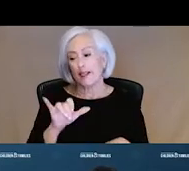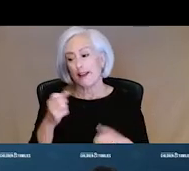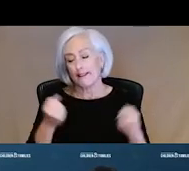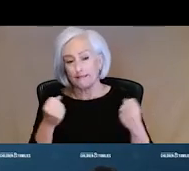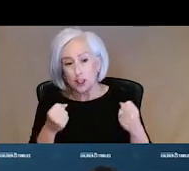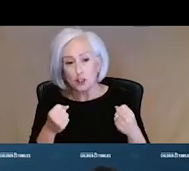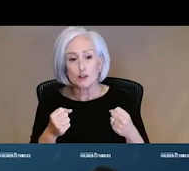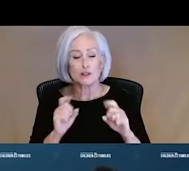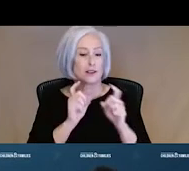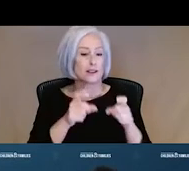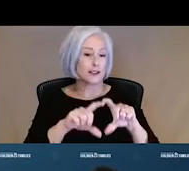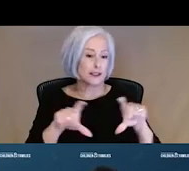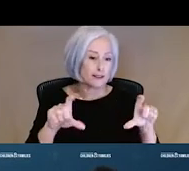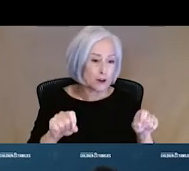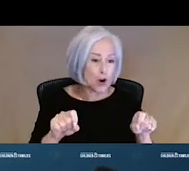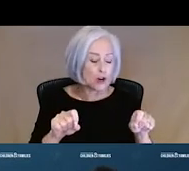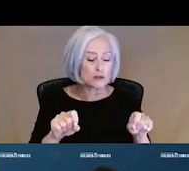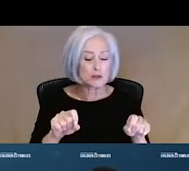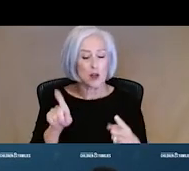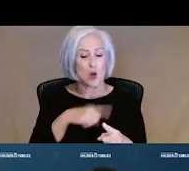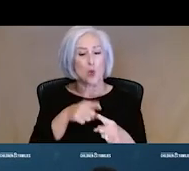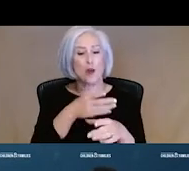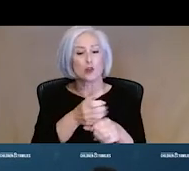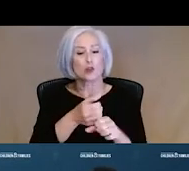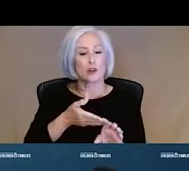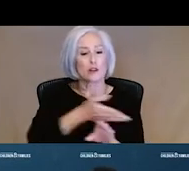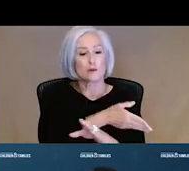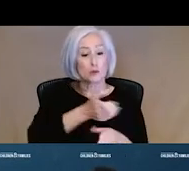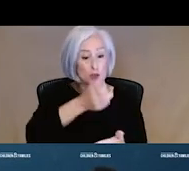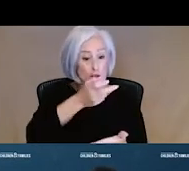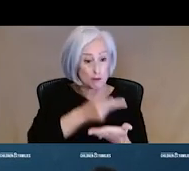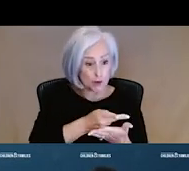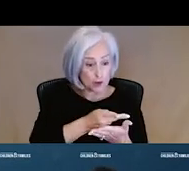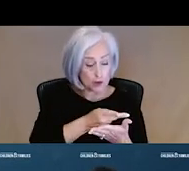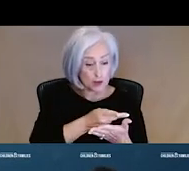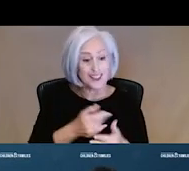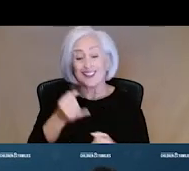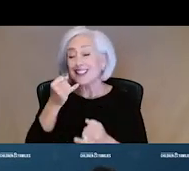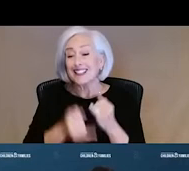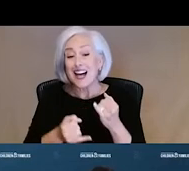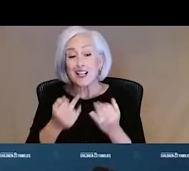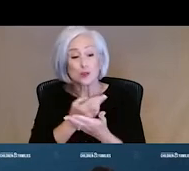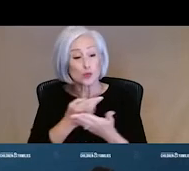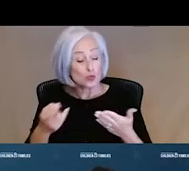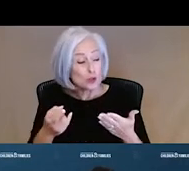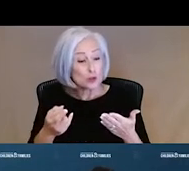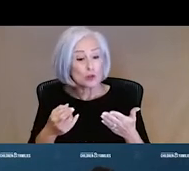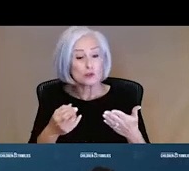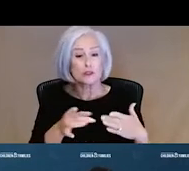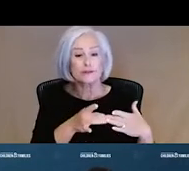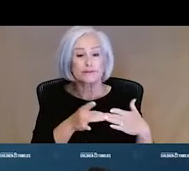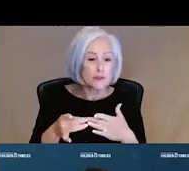approval. Lastly, we'll share resources and other tools FVPSA grantees can refer to when questions about your grant come up.